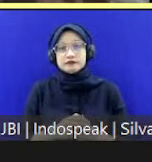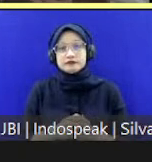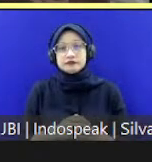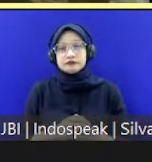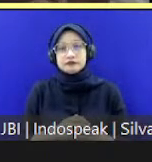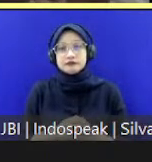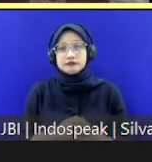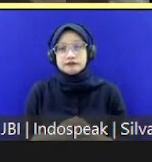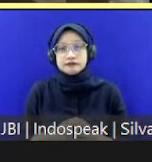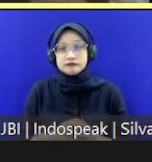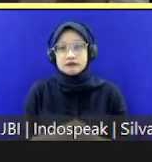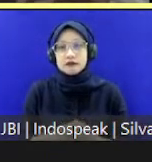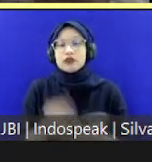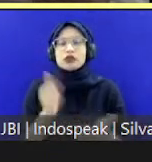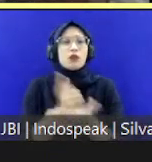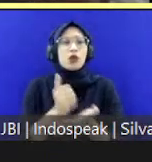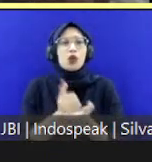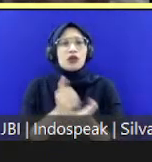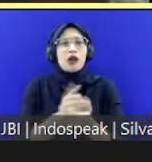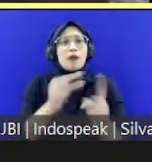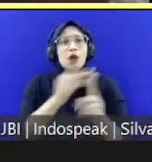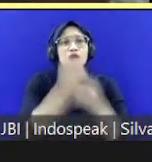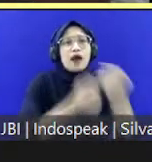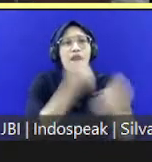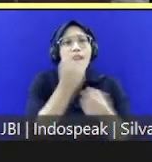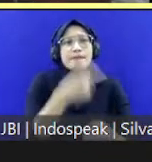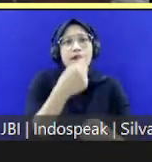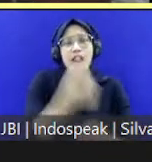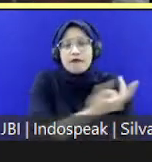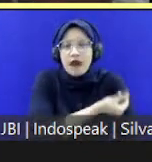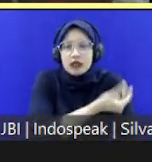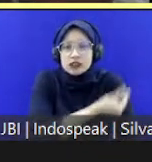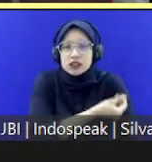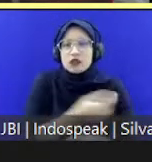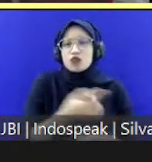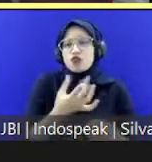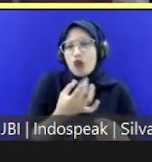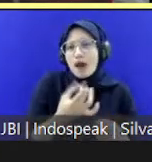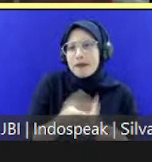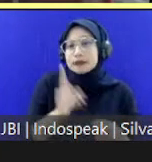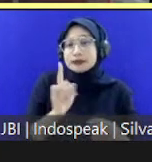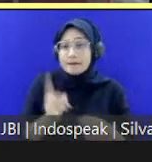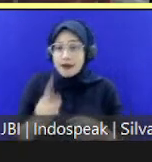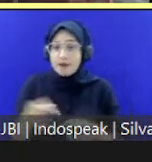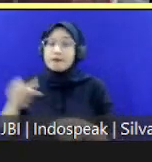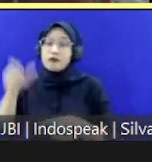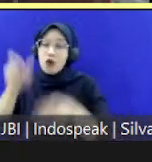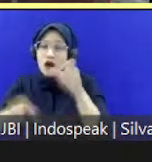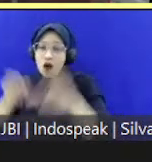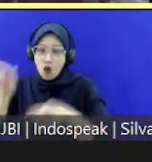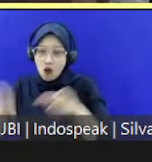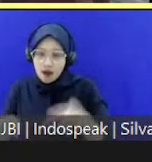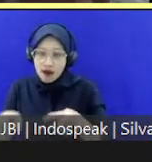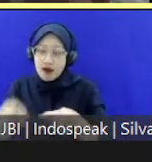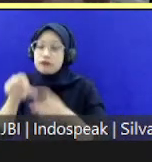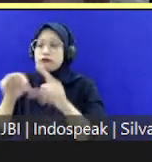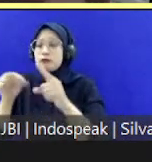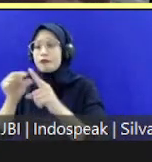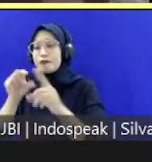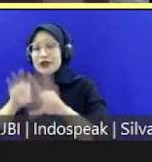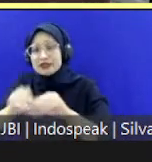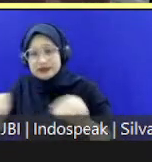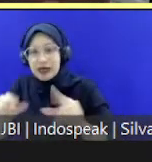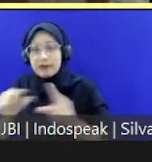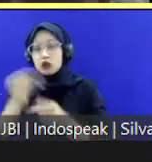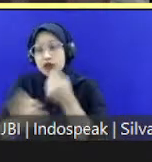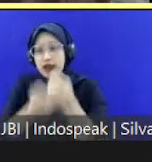get vaccinated for free. And then more recently, we had the polemic of the vaccine boosters, right? The boosters are